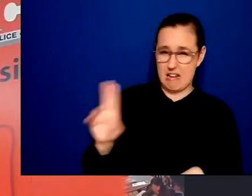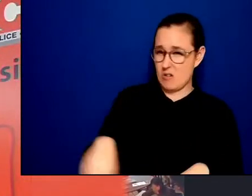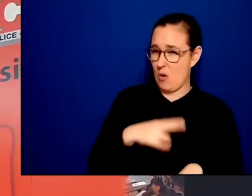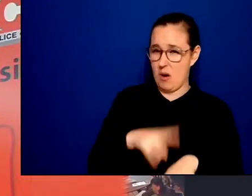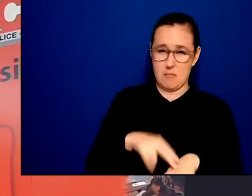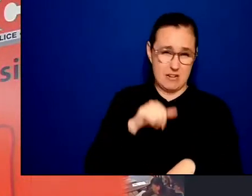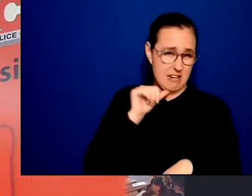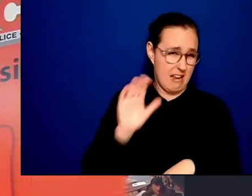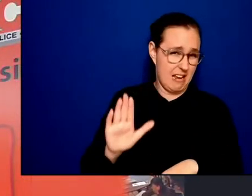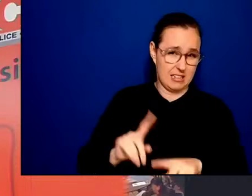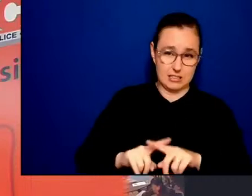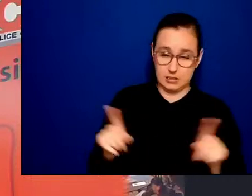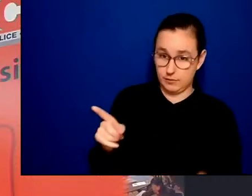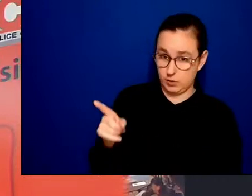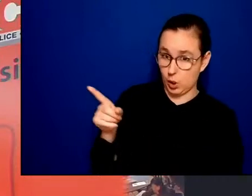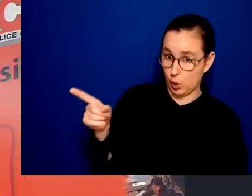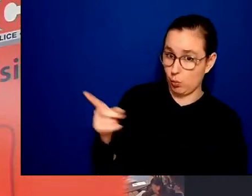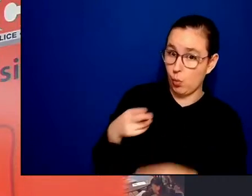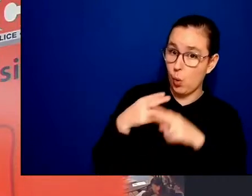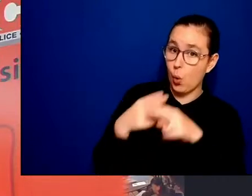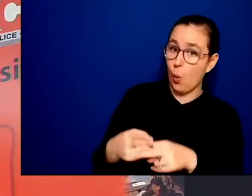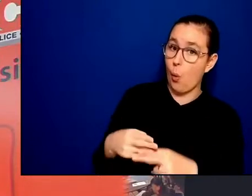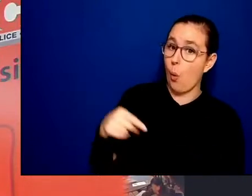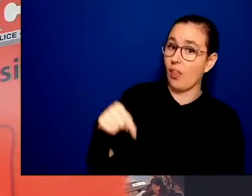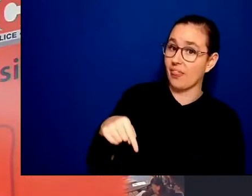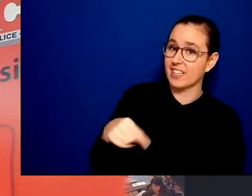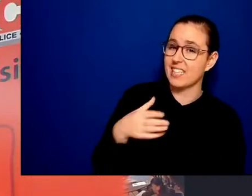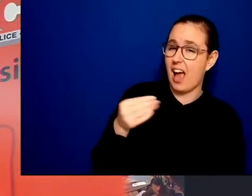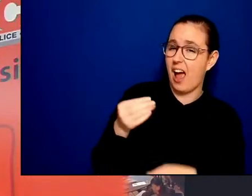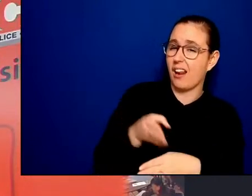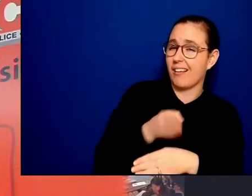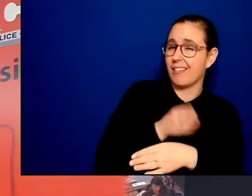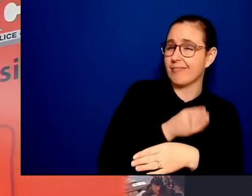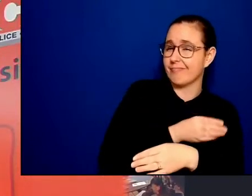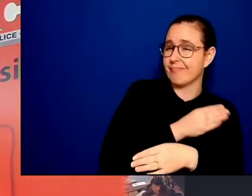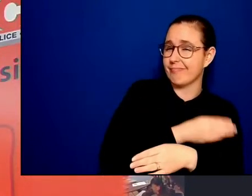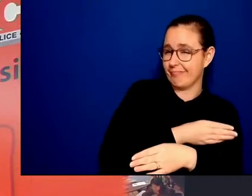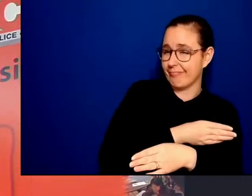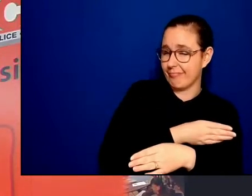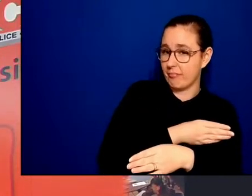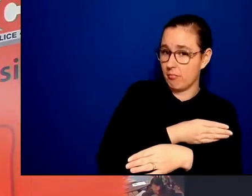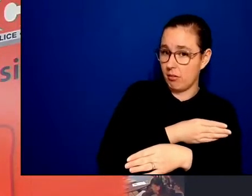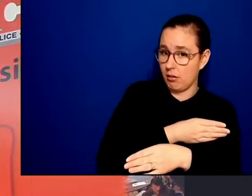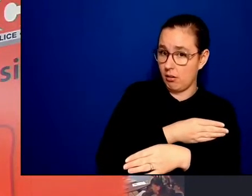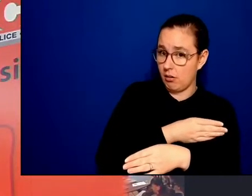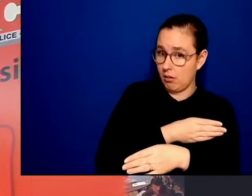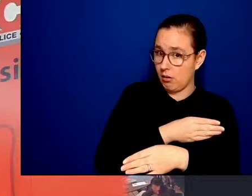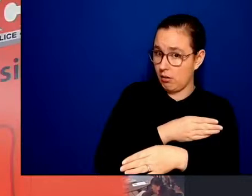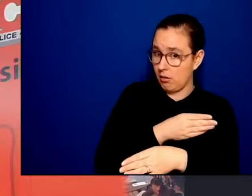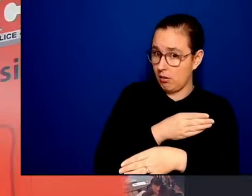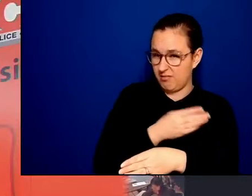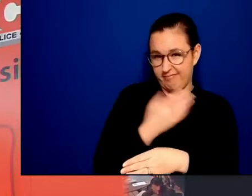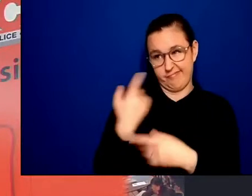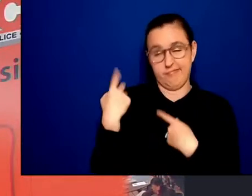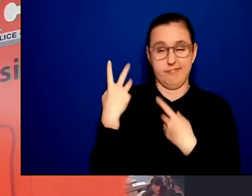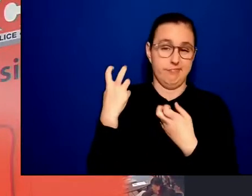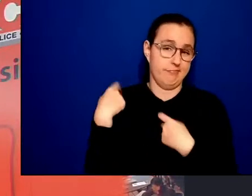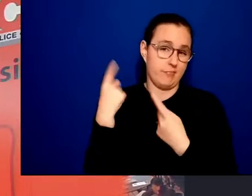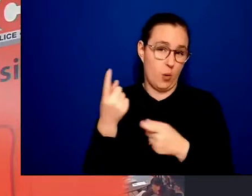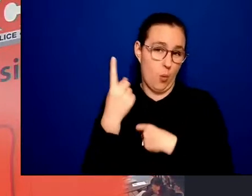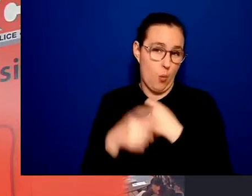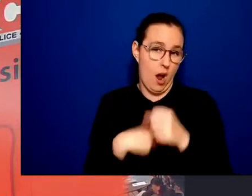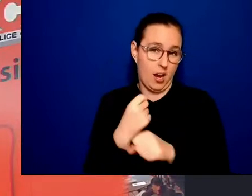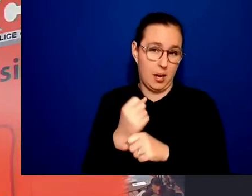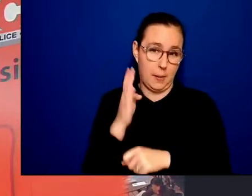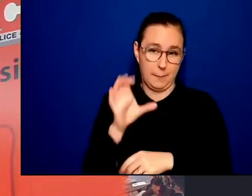well as some of the previous climate-related events that we've experienced in the last year here in BC as climate